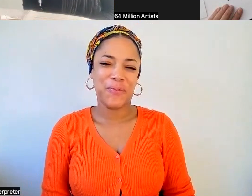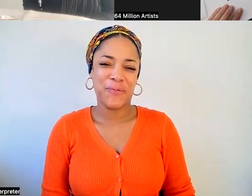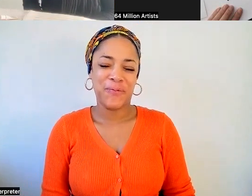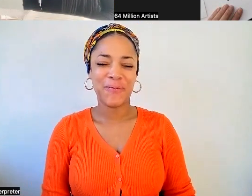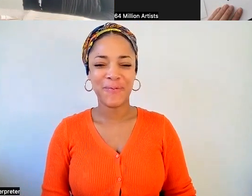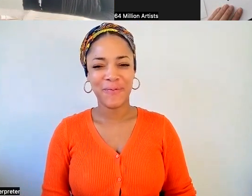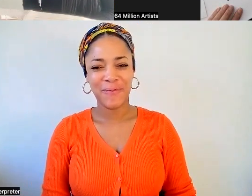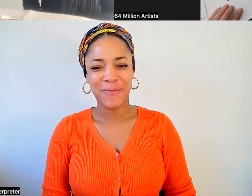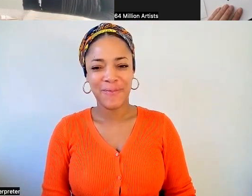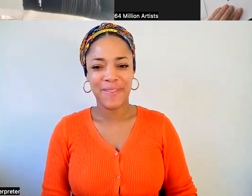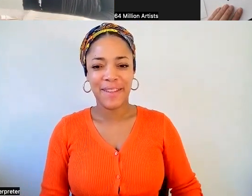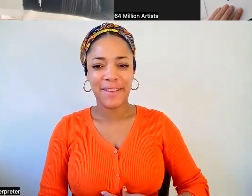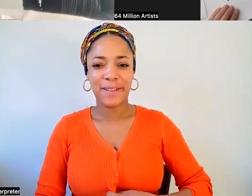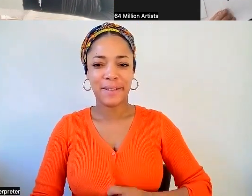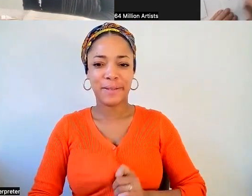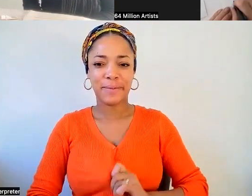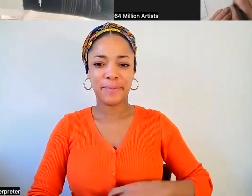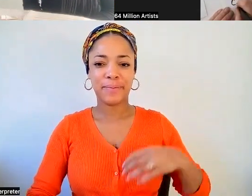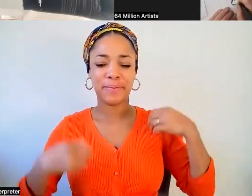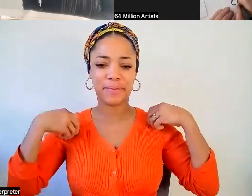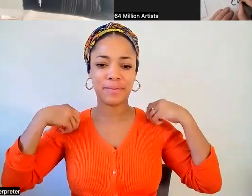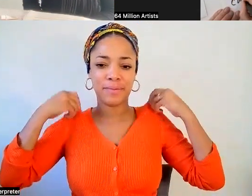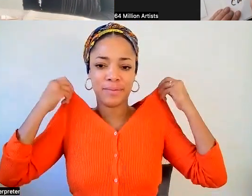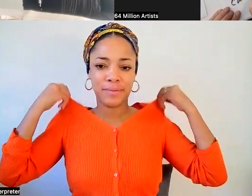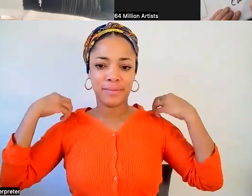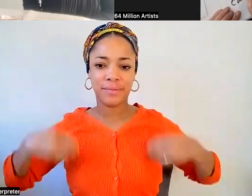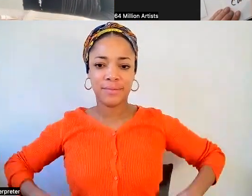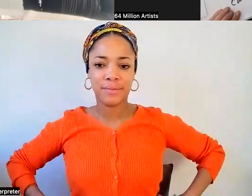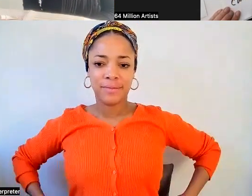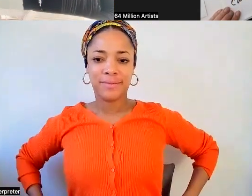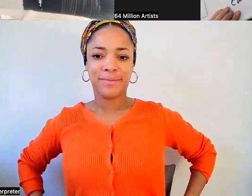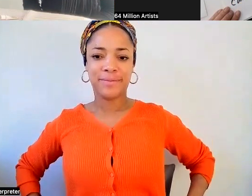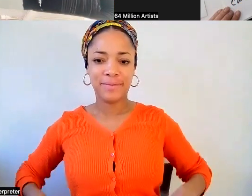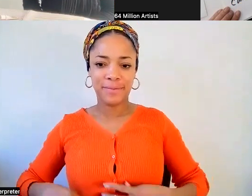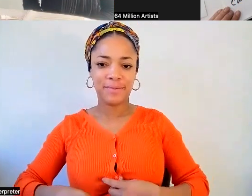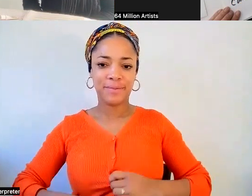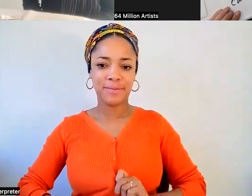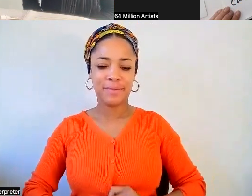And I think they come back with a chorus. Can't sleep, won't sleep.